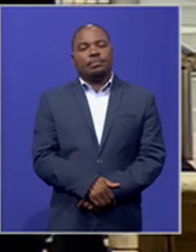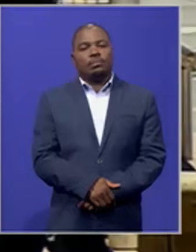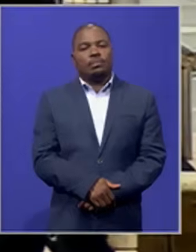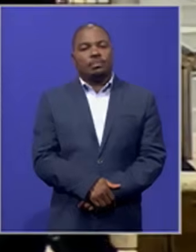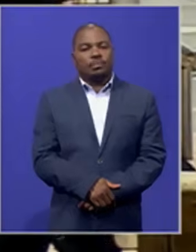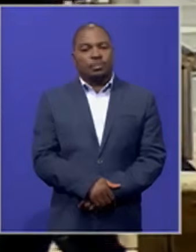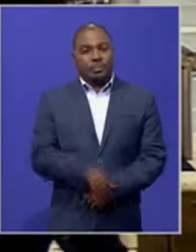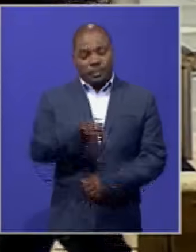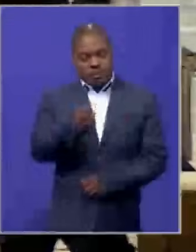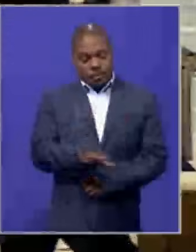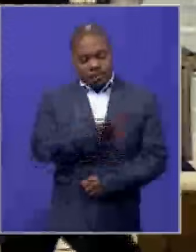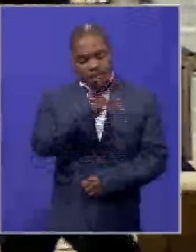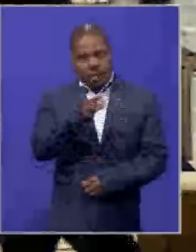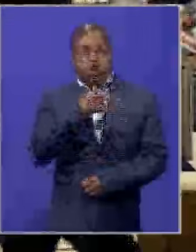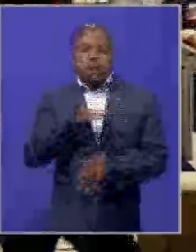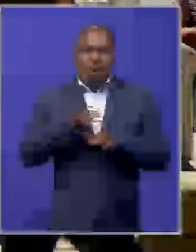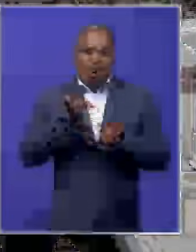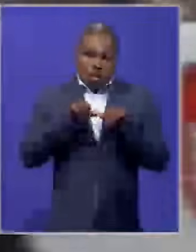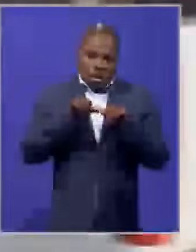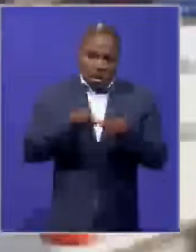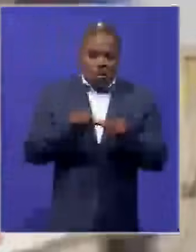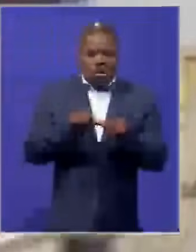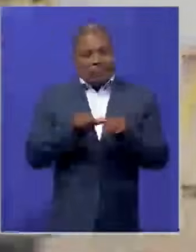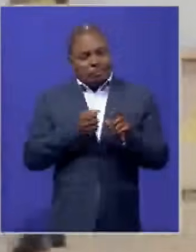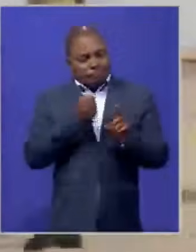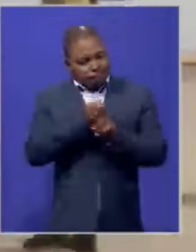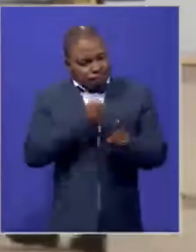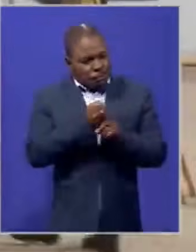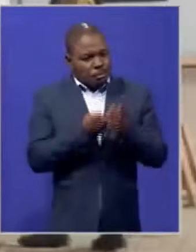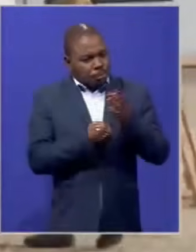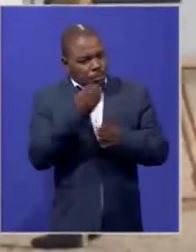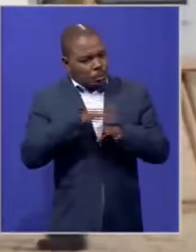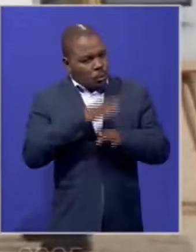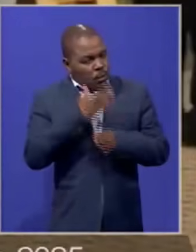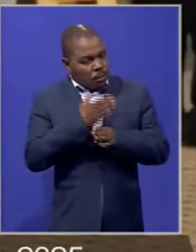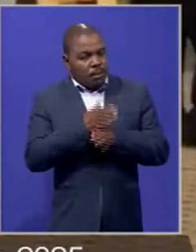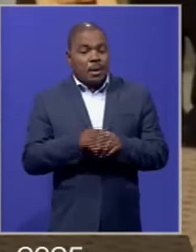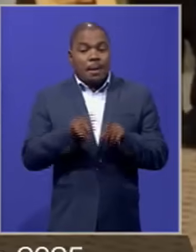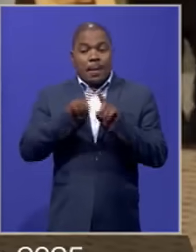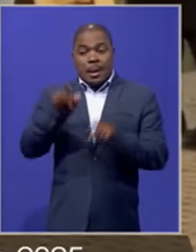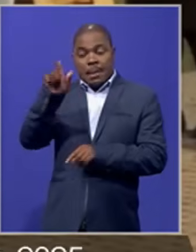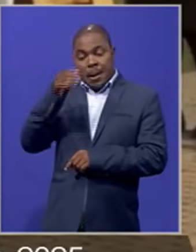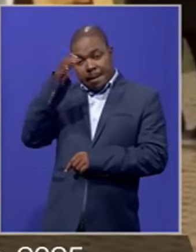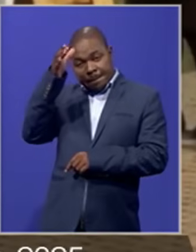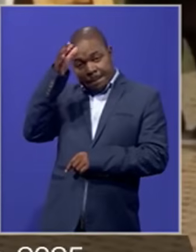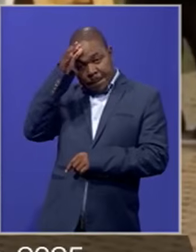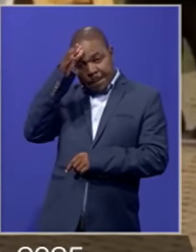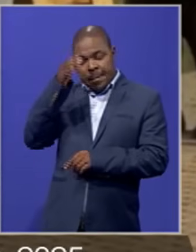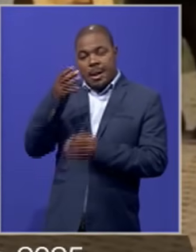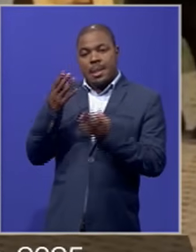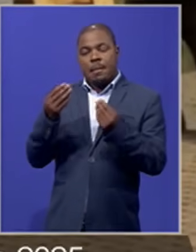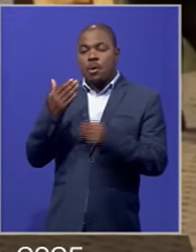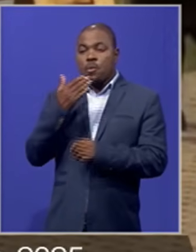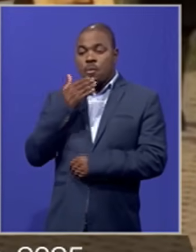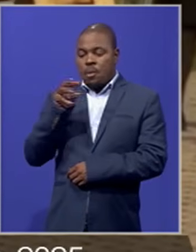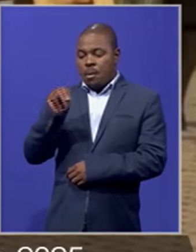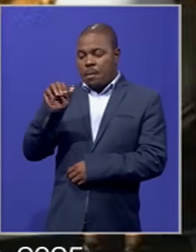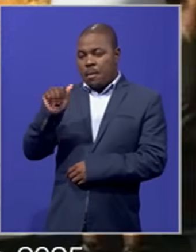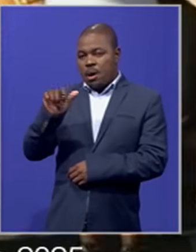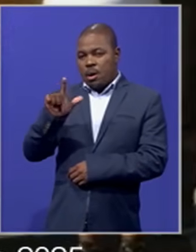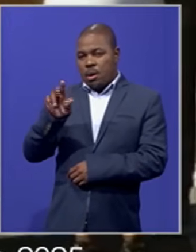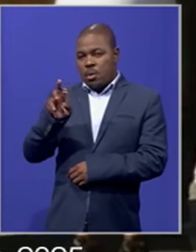Afrika Borwa e tšwela pele ka go lwantšhana le tlhokego ya mešomo. Le ge go le bjalo, setsebi sa dipalopalo Risenka Maluleka o re dipalopalo